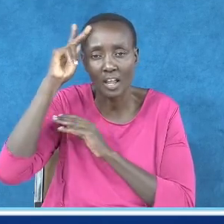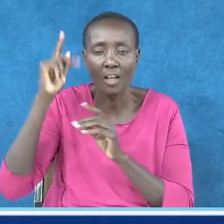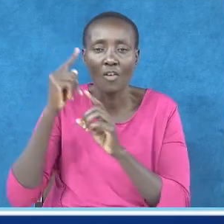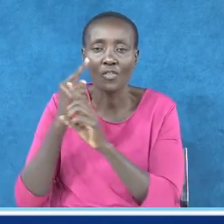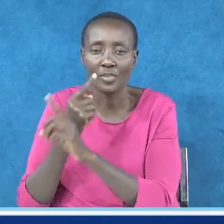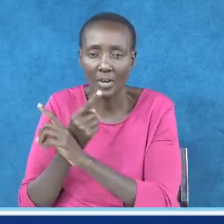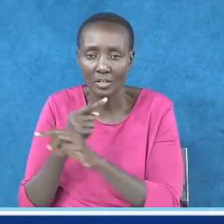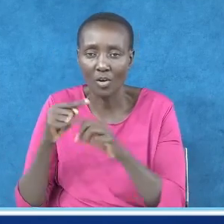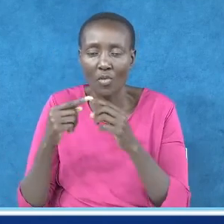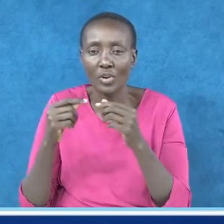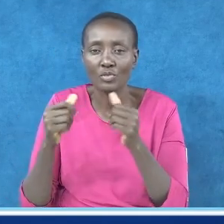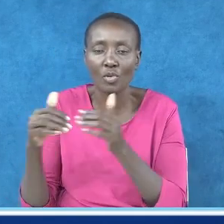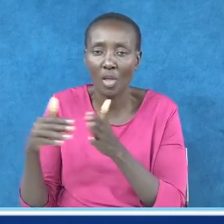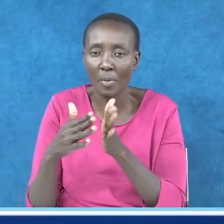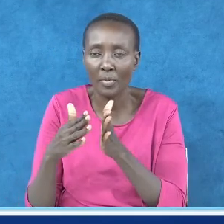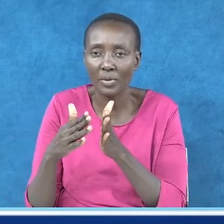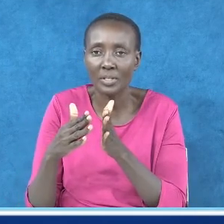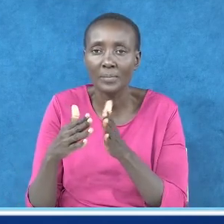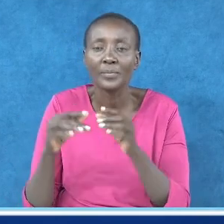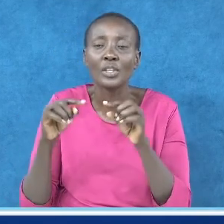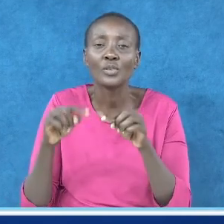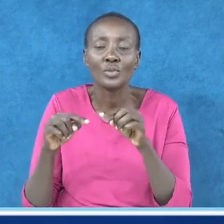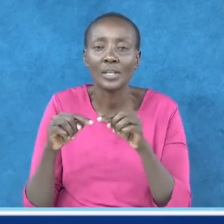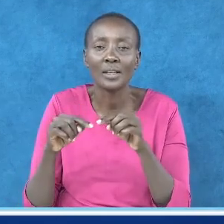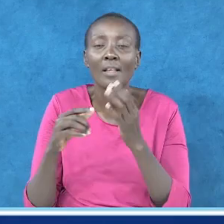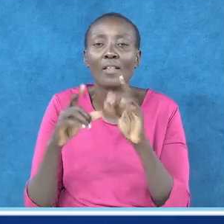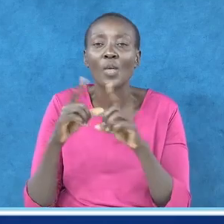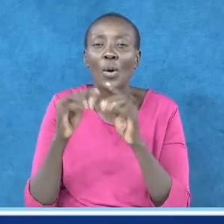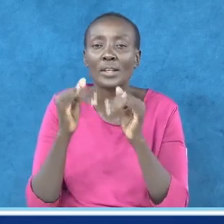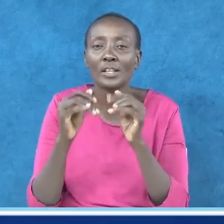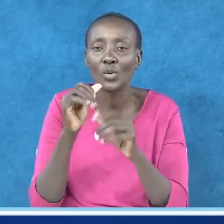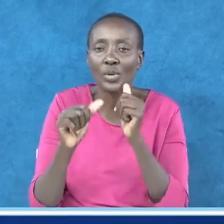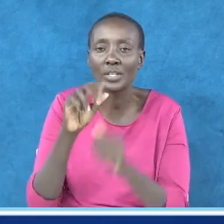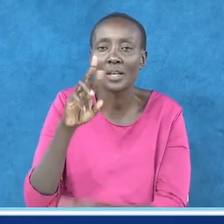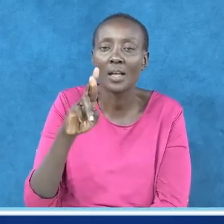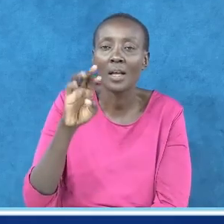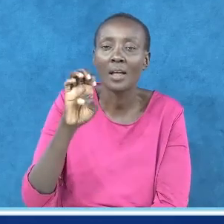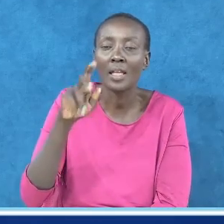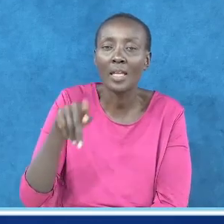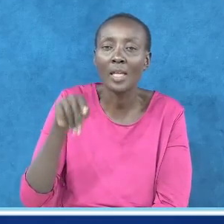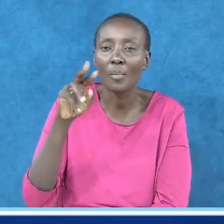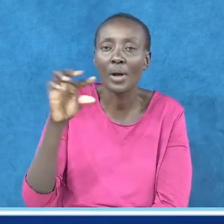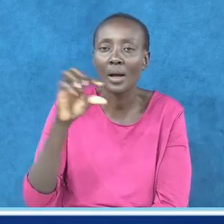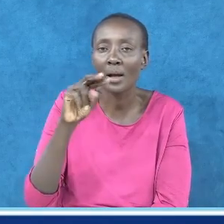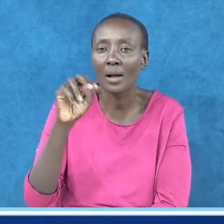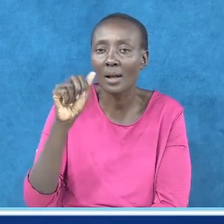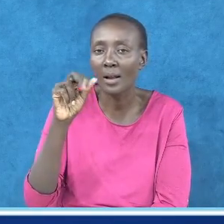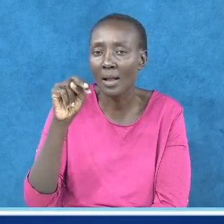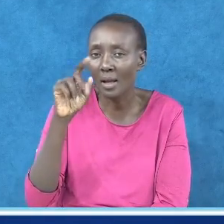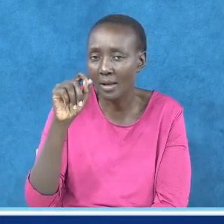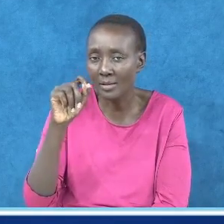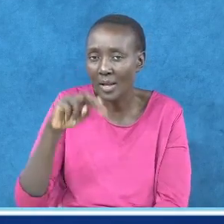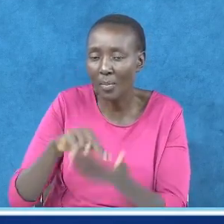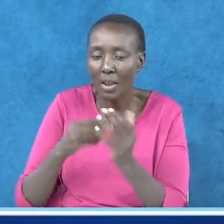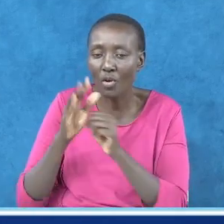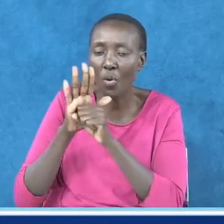dispute resolution. And I think the word of the day is repugnant. Like, you need to read it more. And of course, we'll